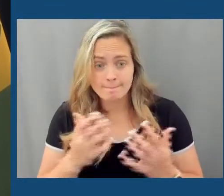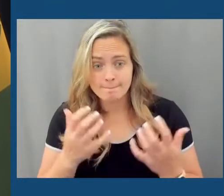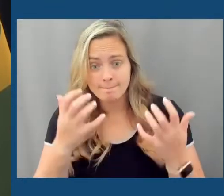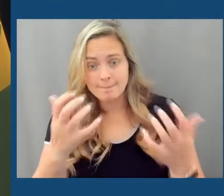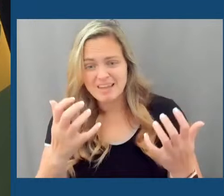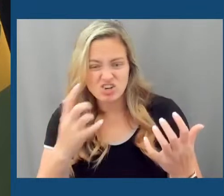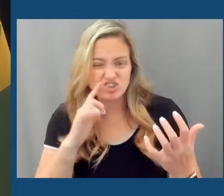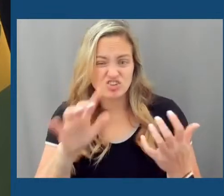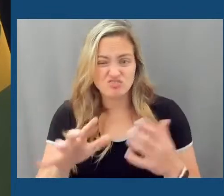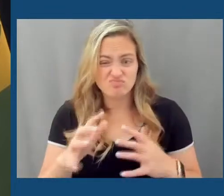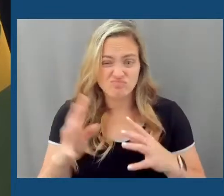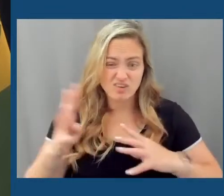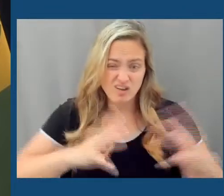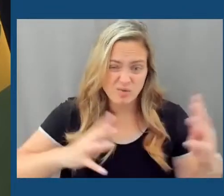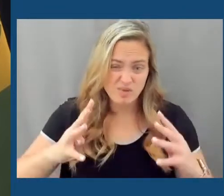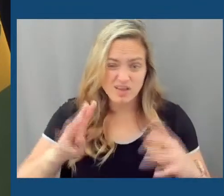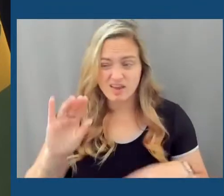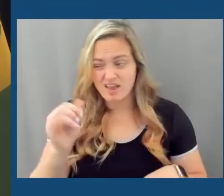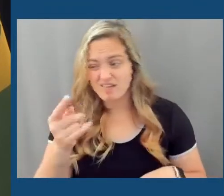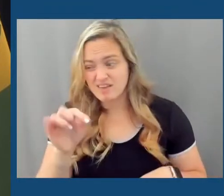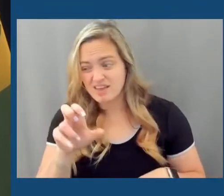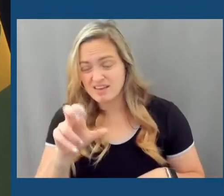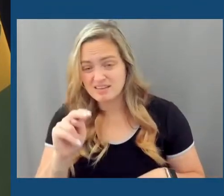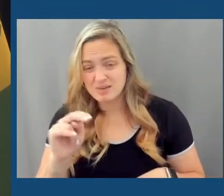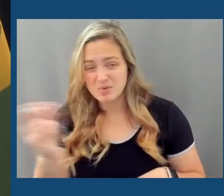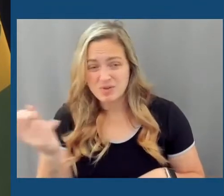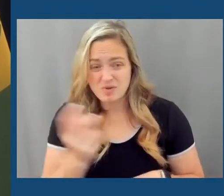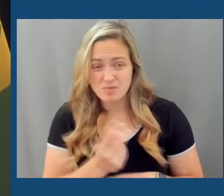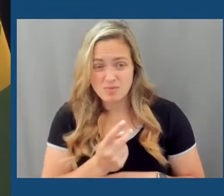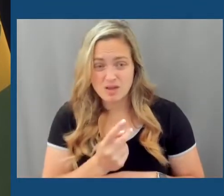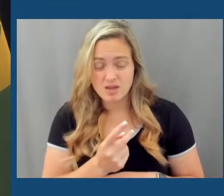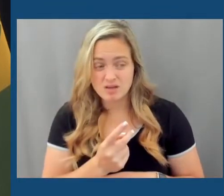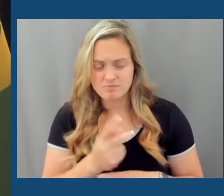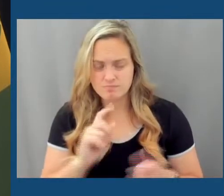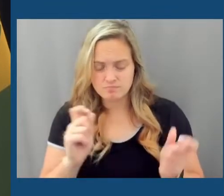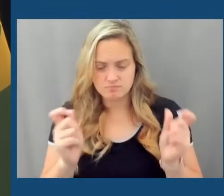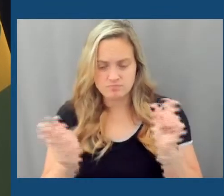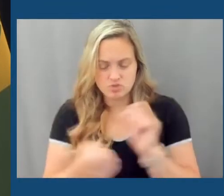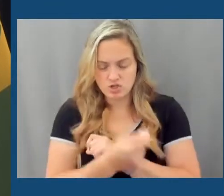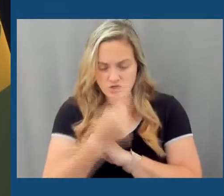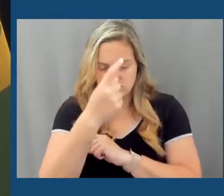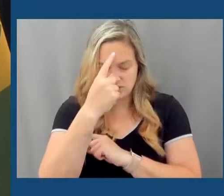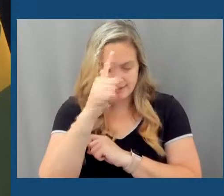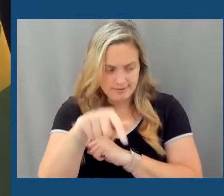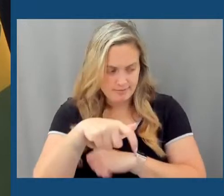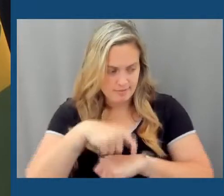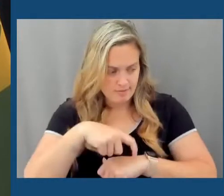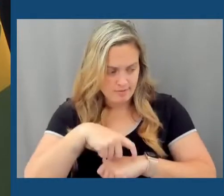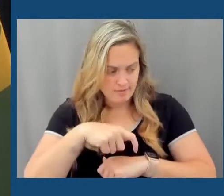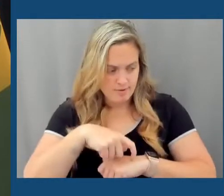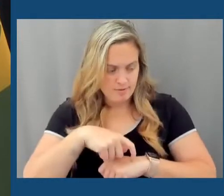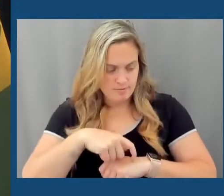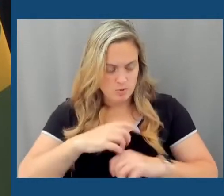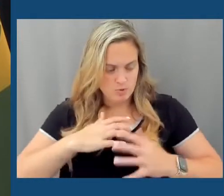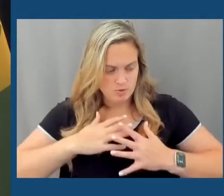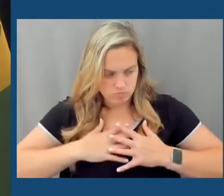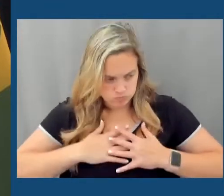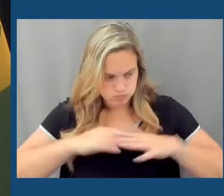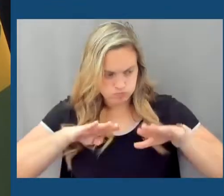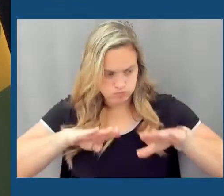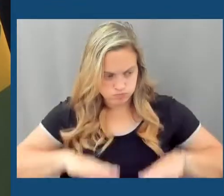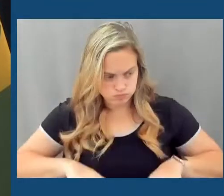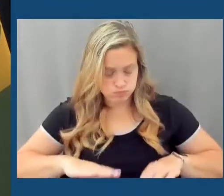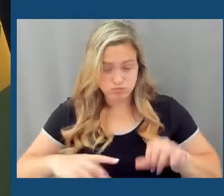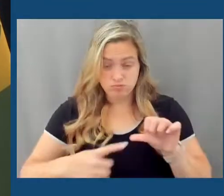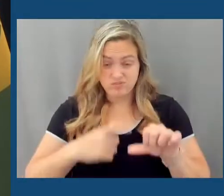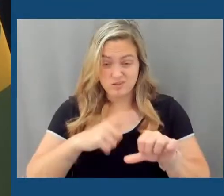in Afghanistan, when they come back, they're often forever changed. They need some time to just decompress. And their first